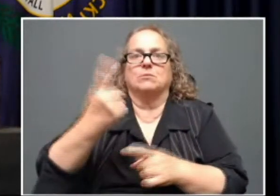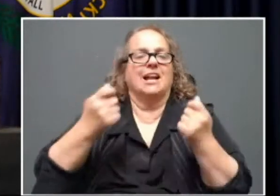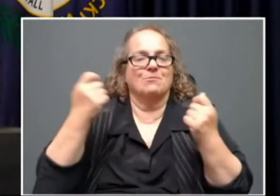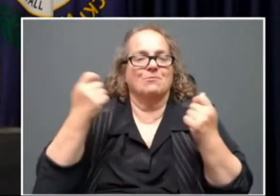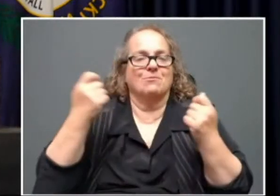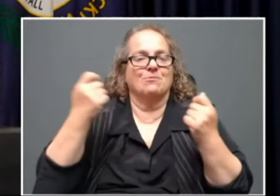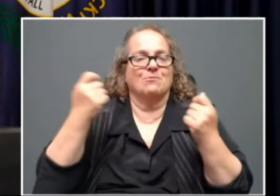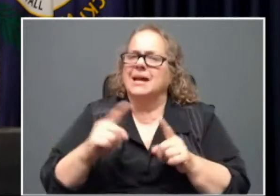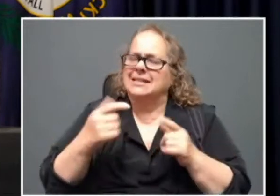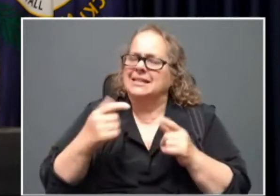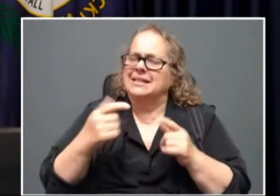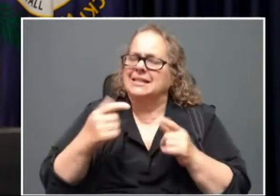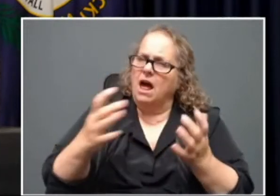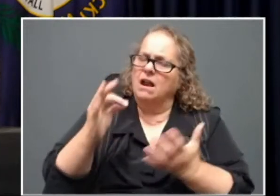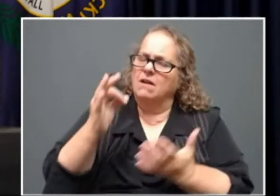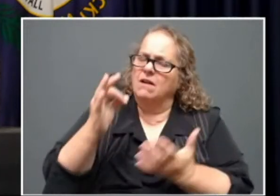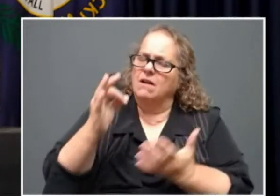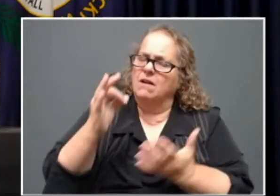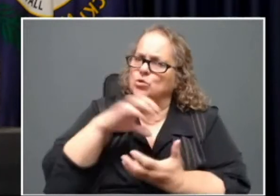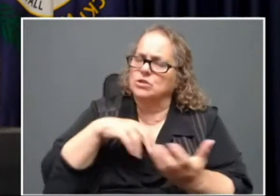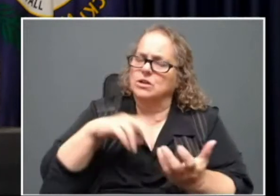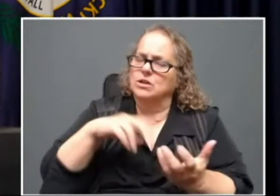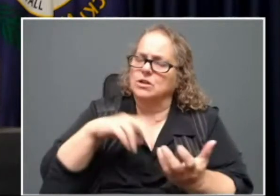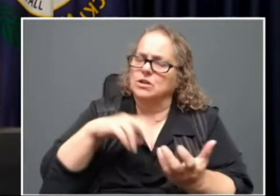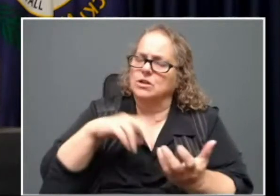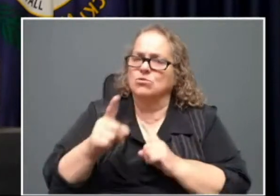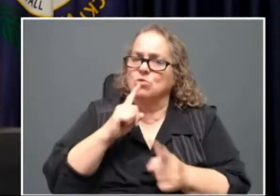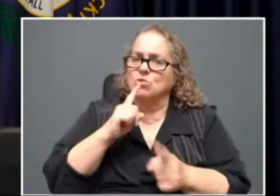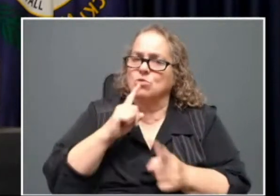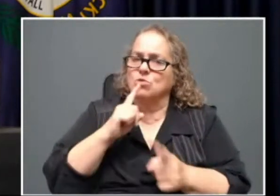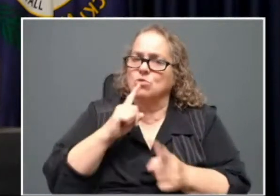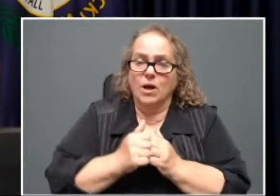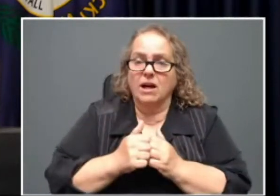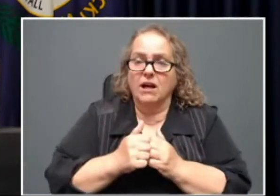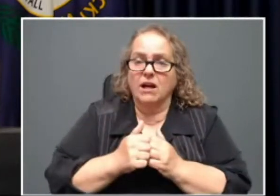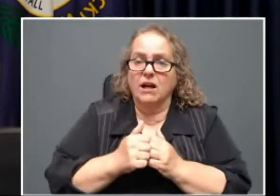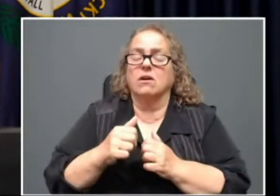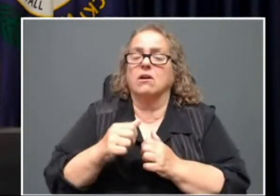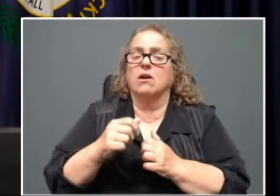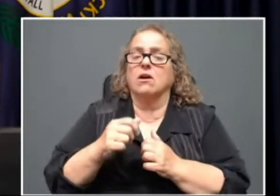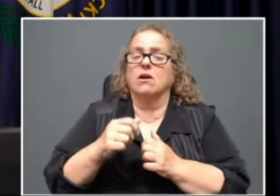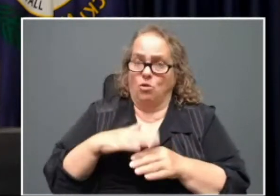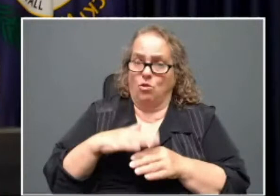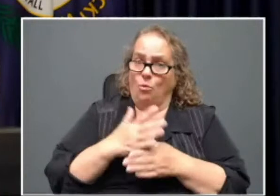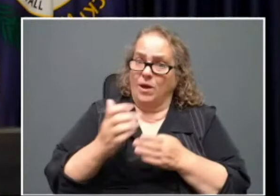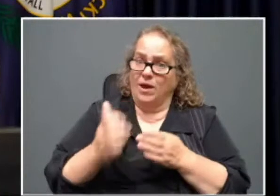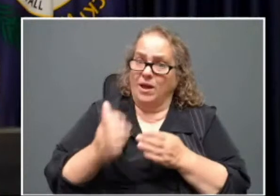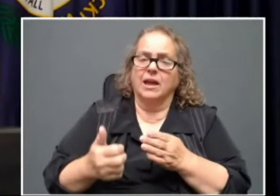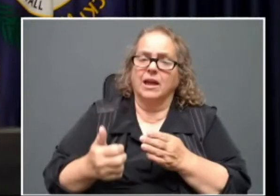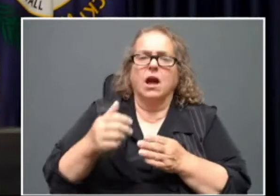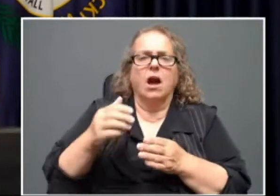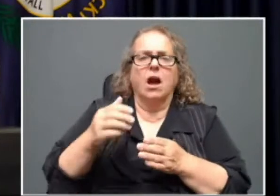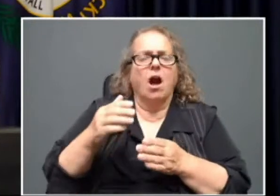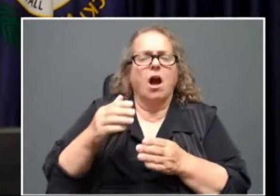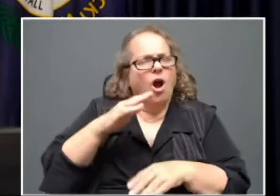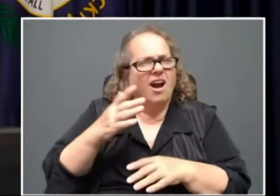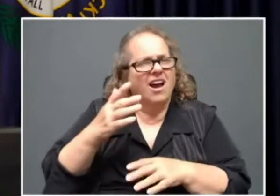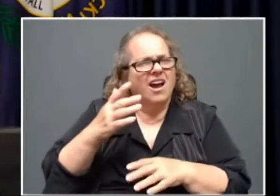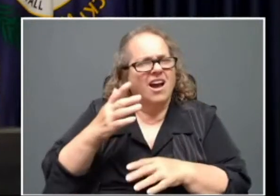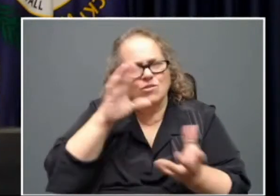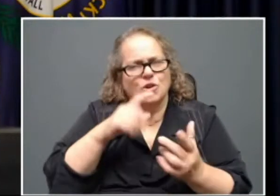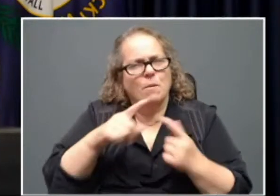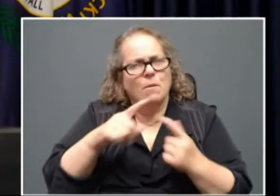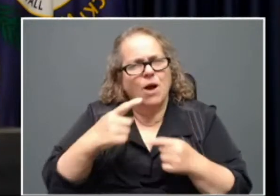lot of confusion. People I've talked to over the weekend on the mask mandate,